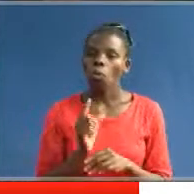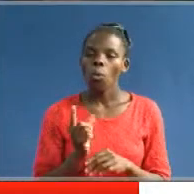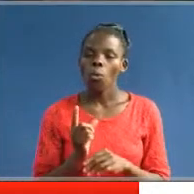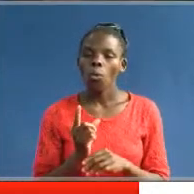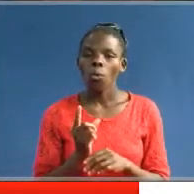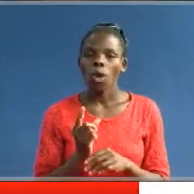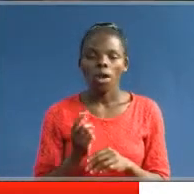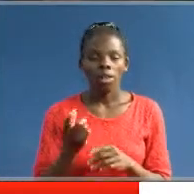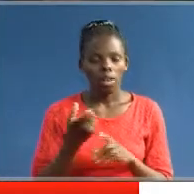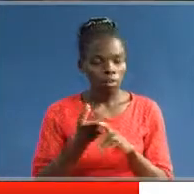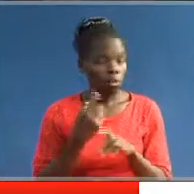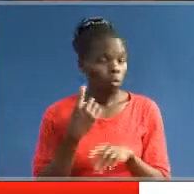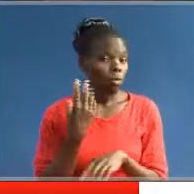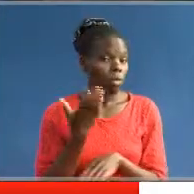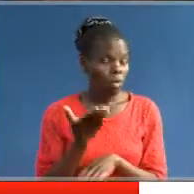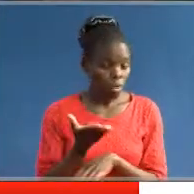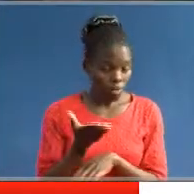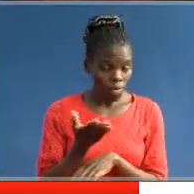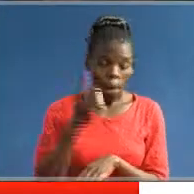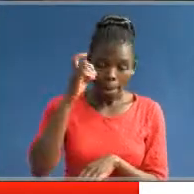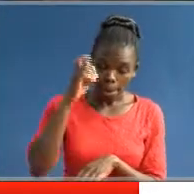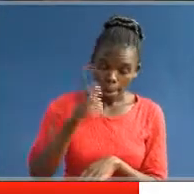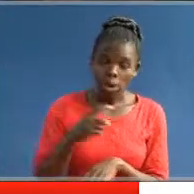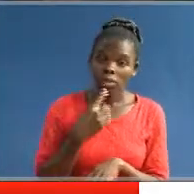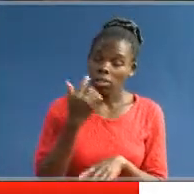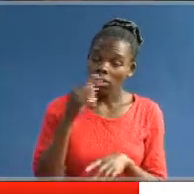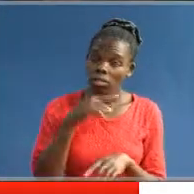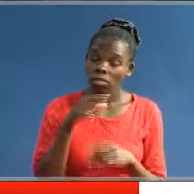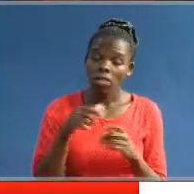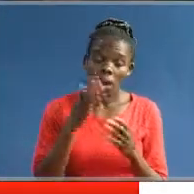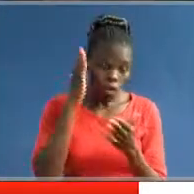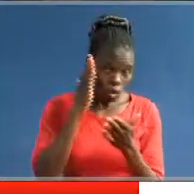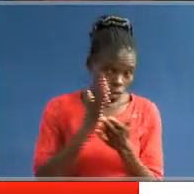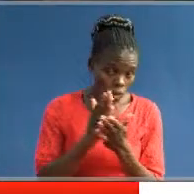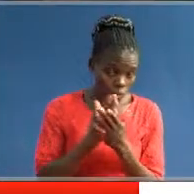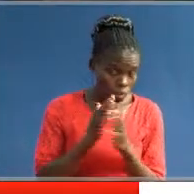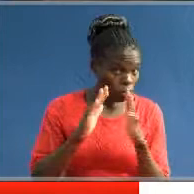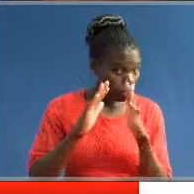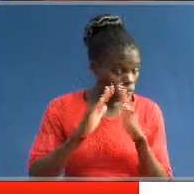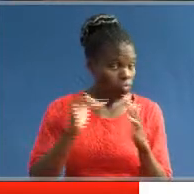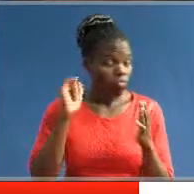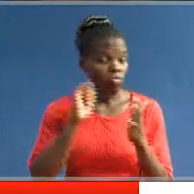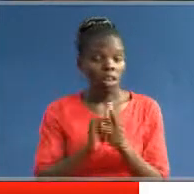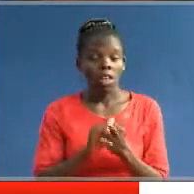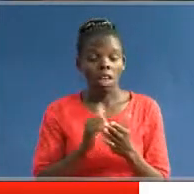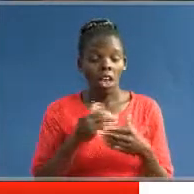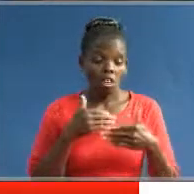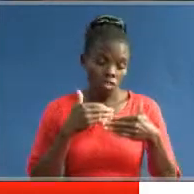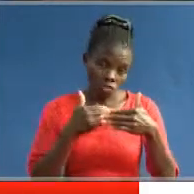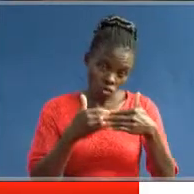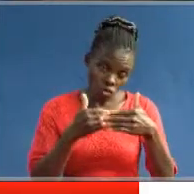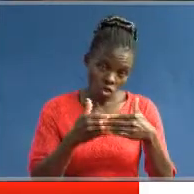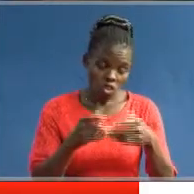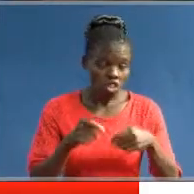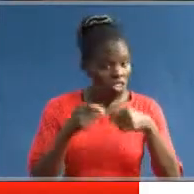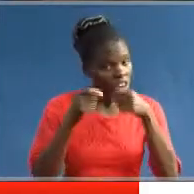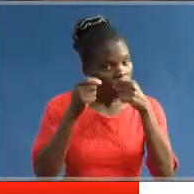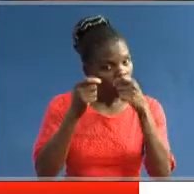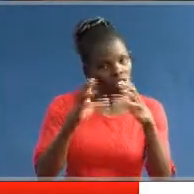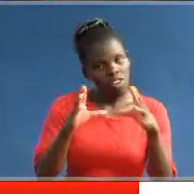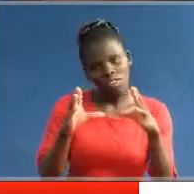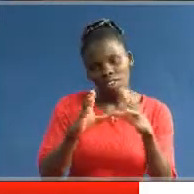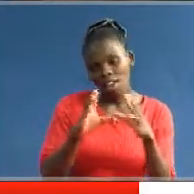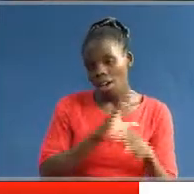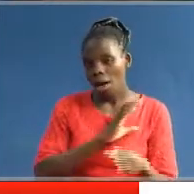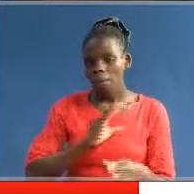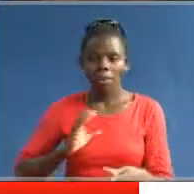from. I must state this, and I can confirm to this House that I followed deliberation of Lands